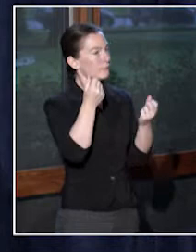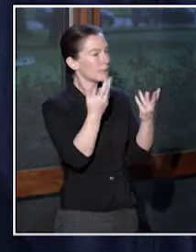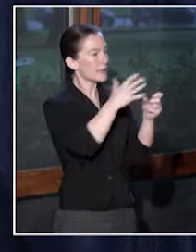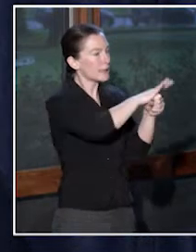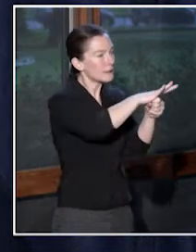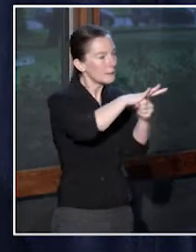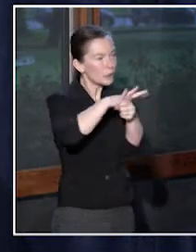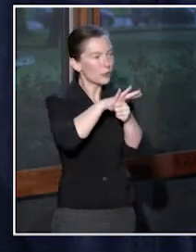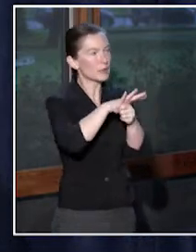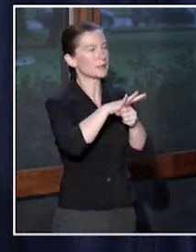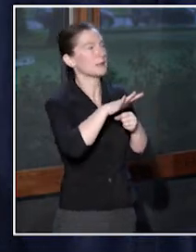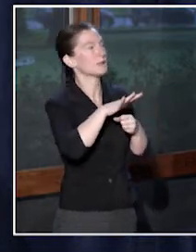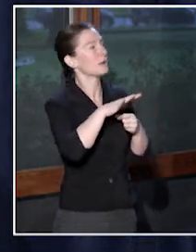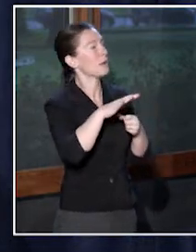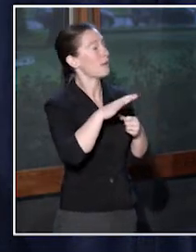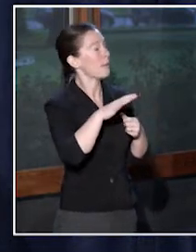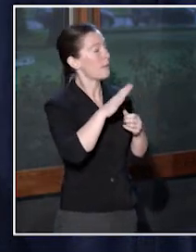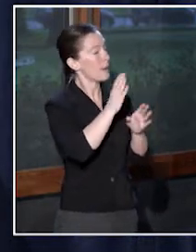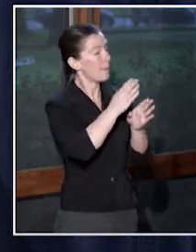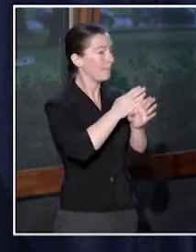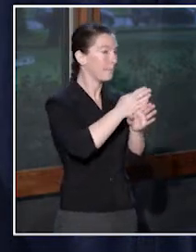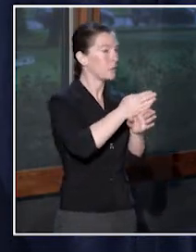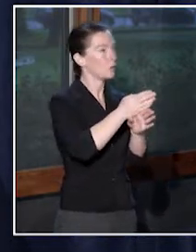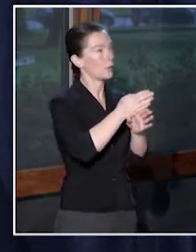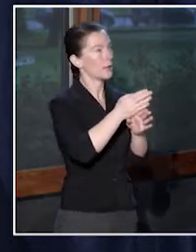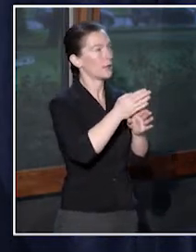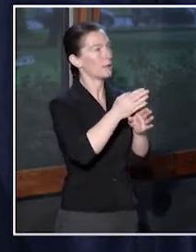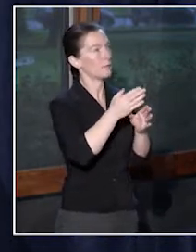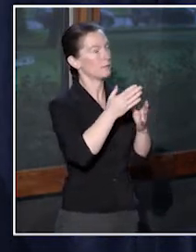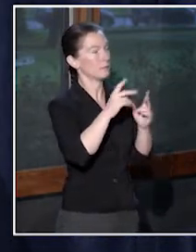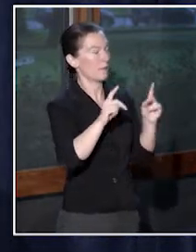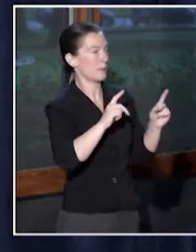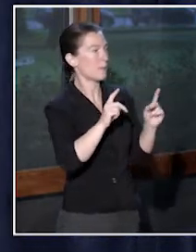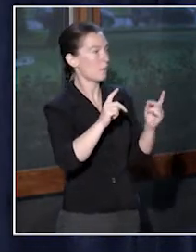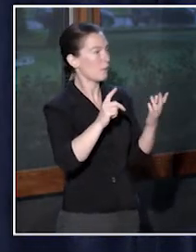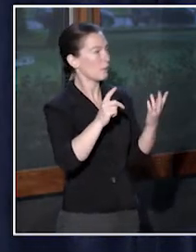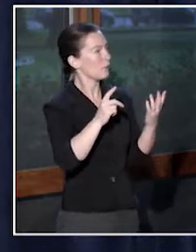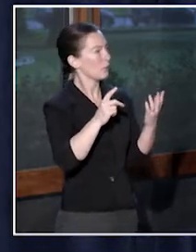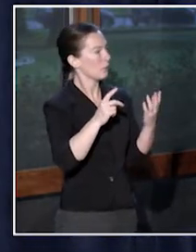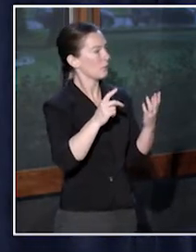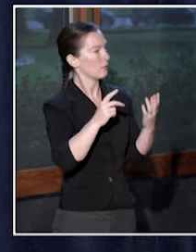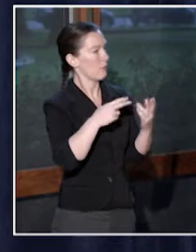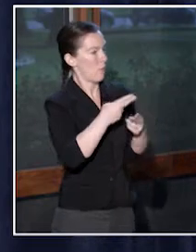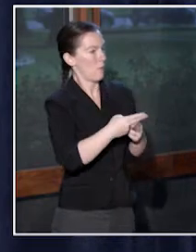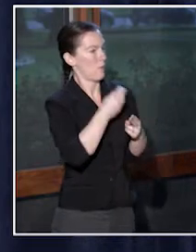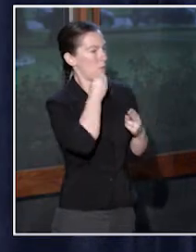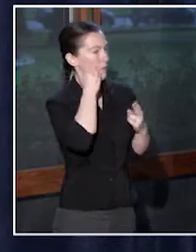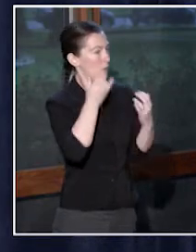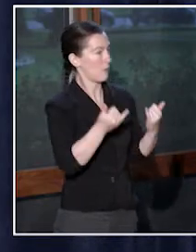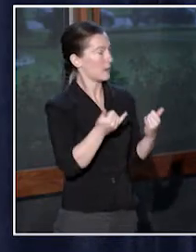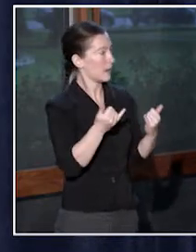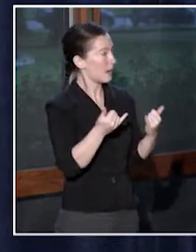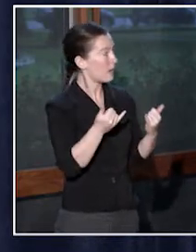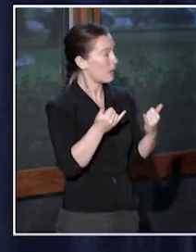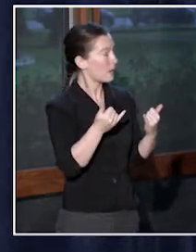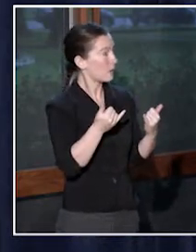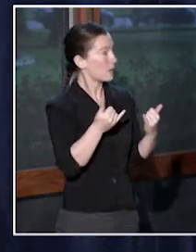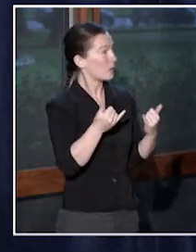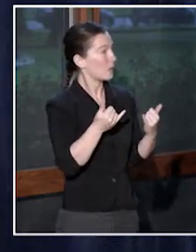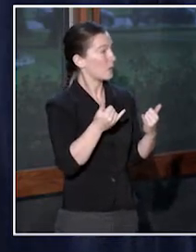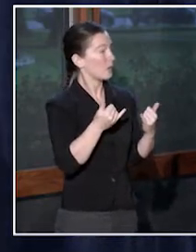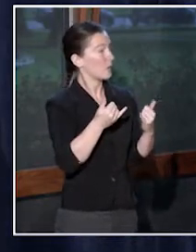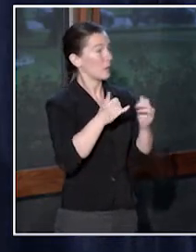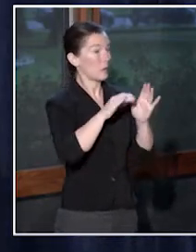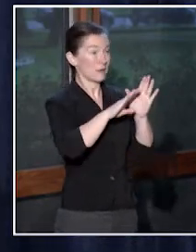population enjoys and calls home today were created as a result of